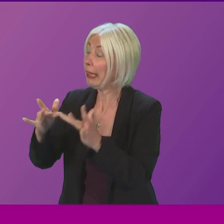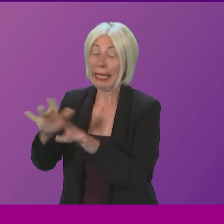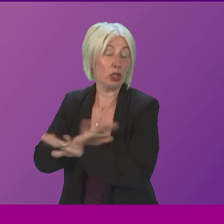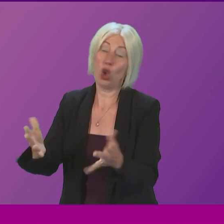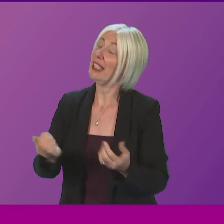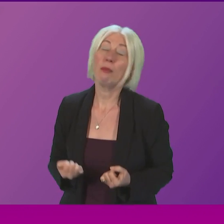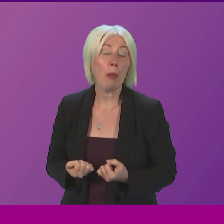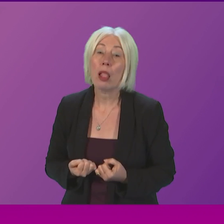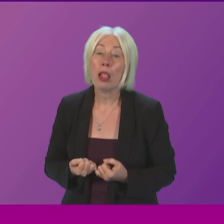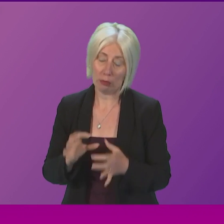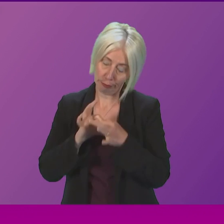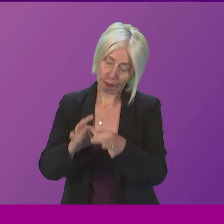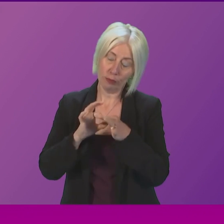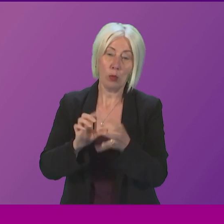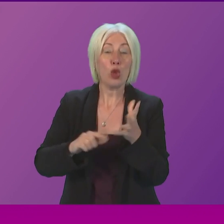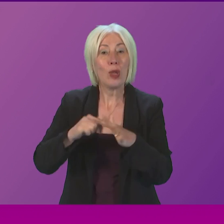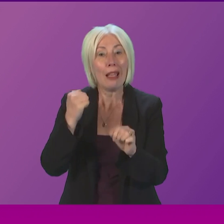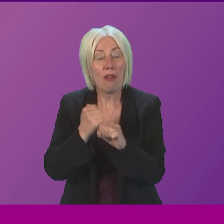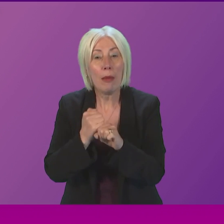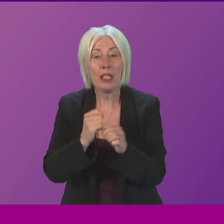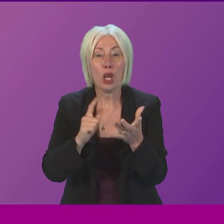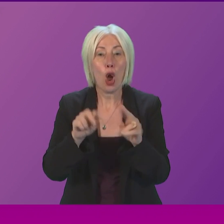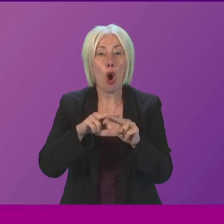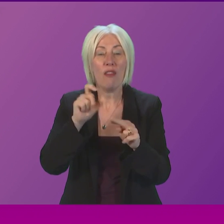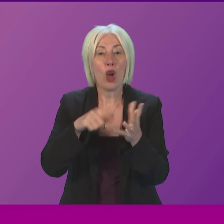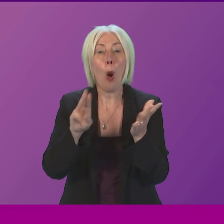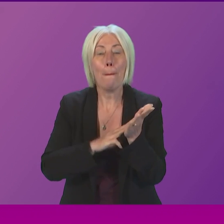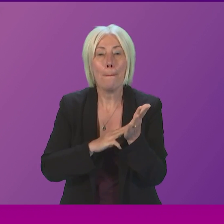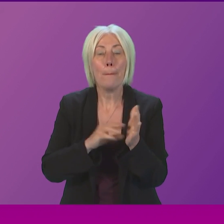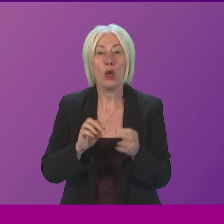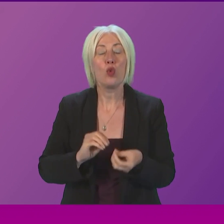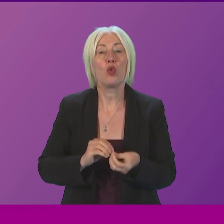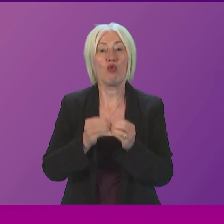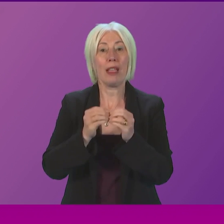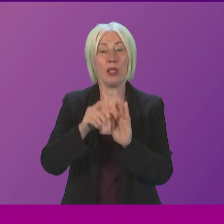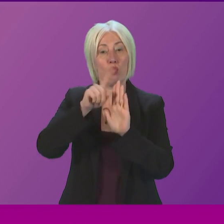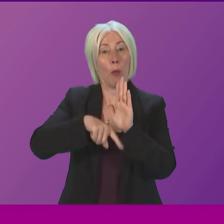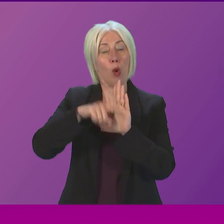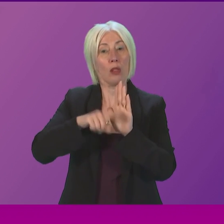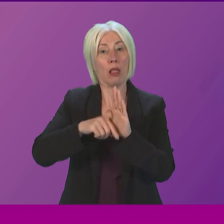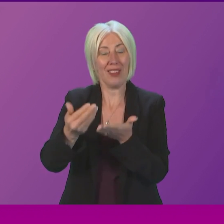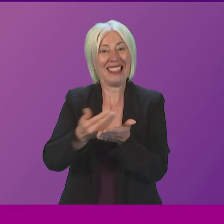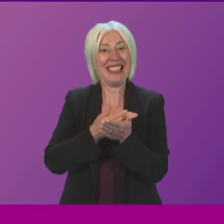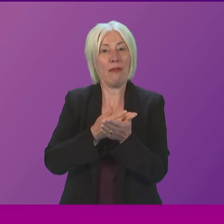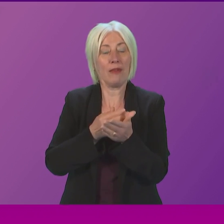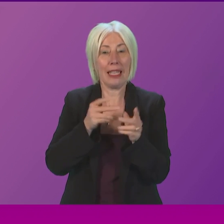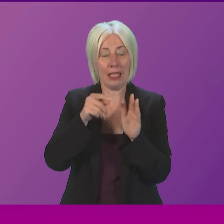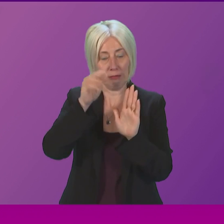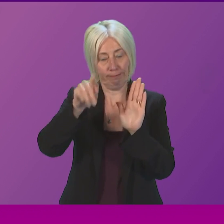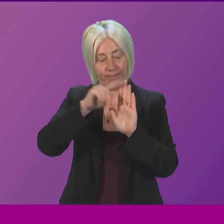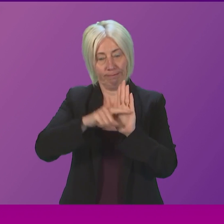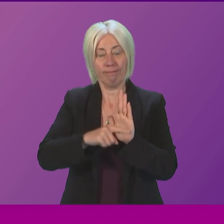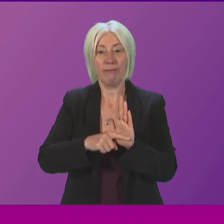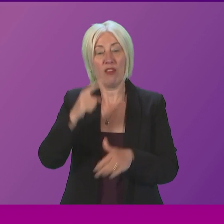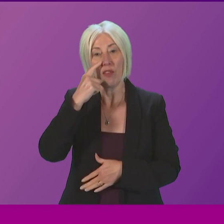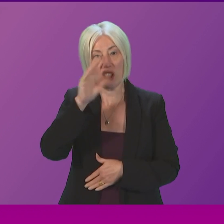We're continuing to work closely with the UK Government and Ofcom in developing proposals for stronger safety measures online to help protect children